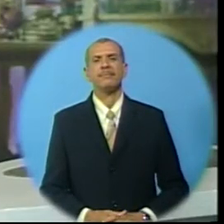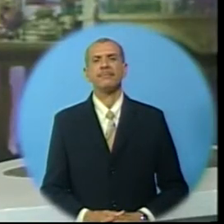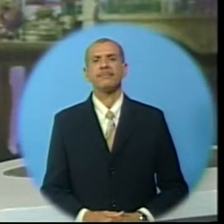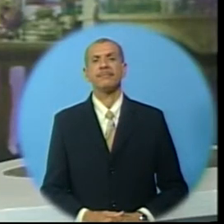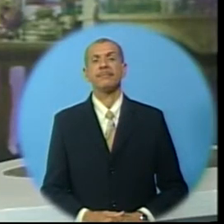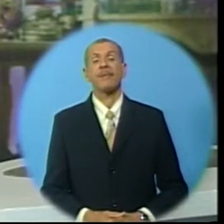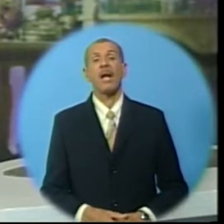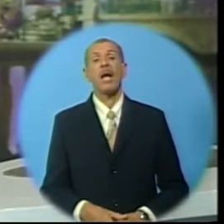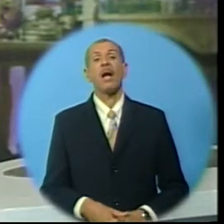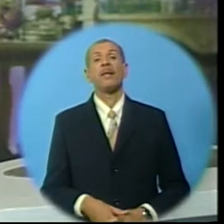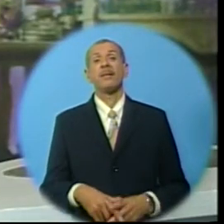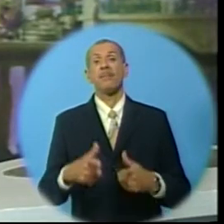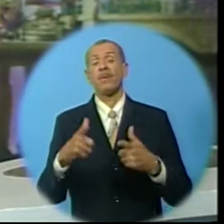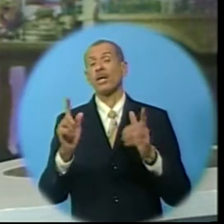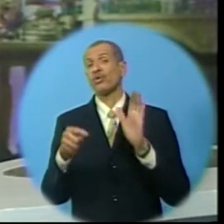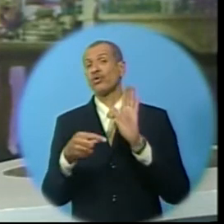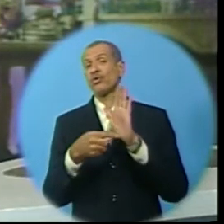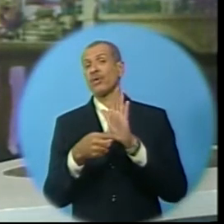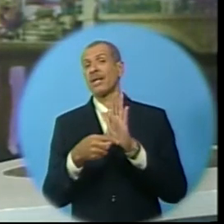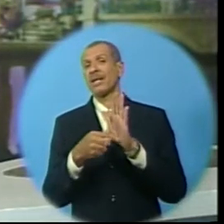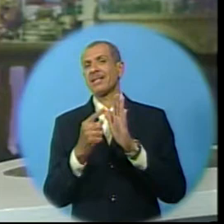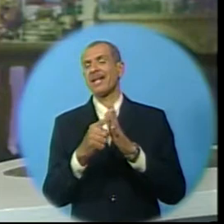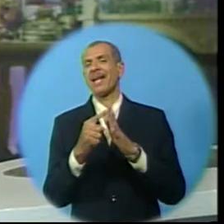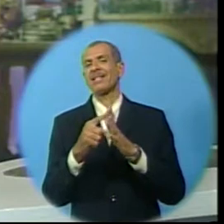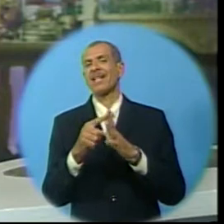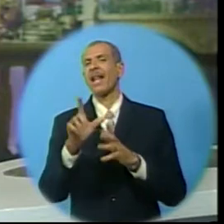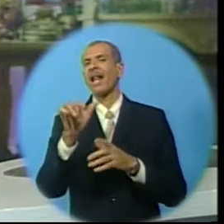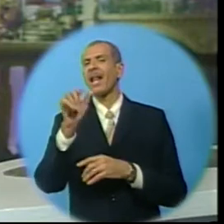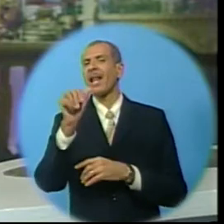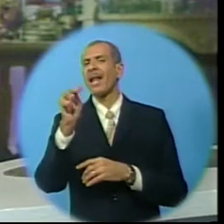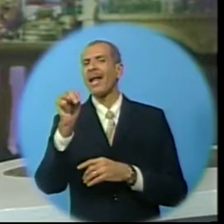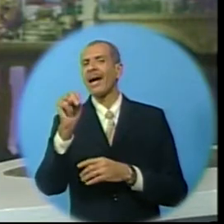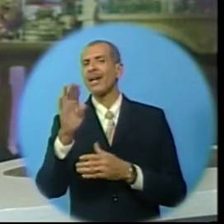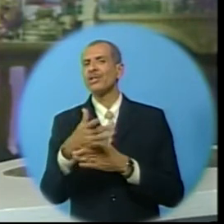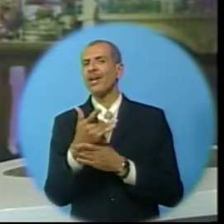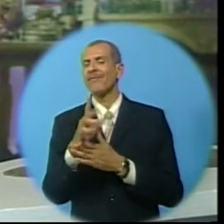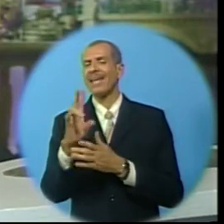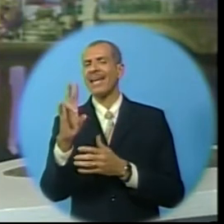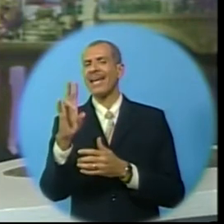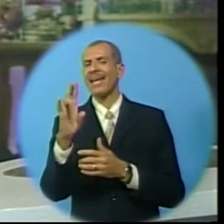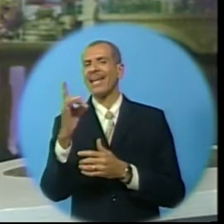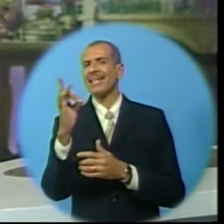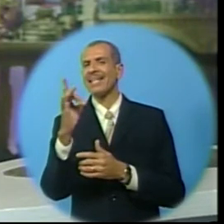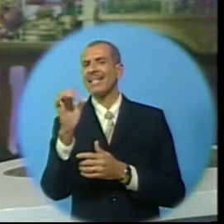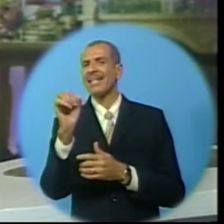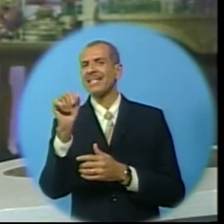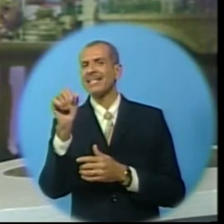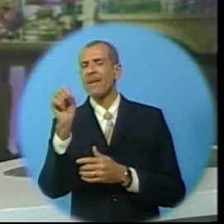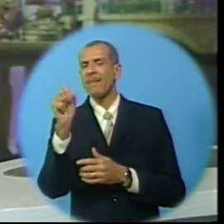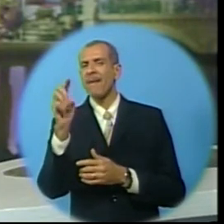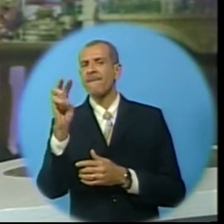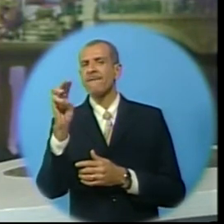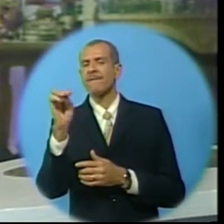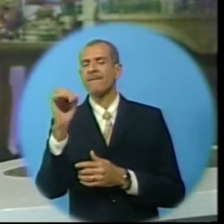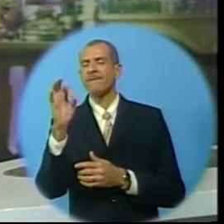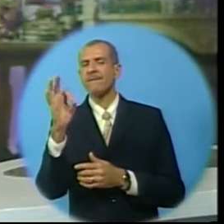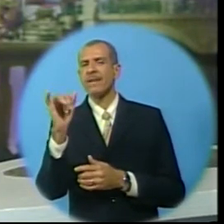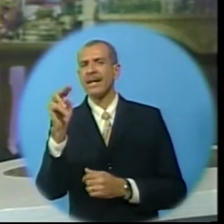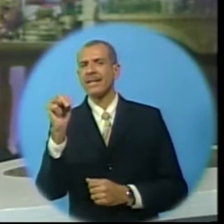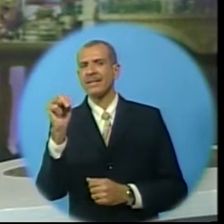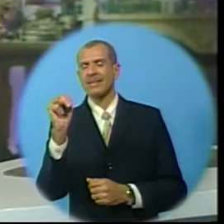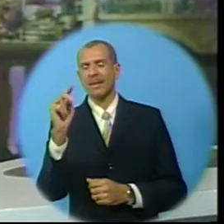Music crop over now, and the Big Show has taken the lion's share of the 18 semi-final positions in this year's Pickety Crop